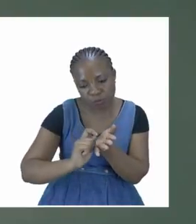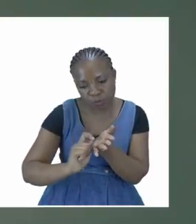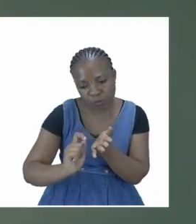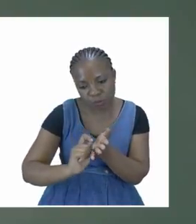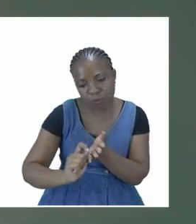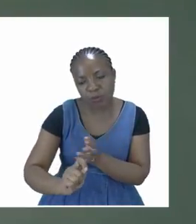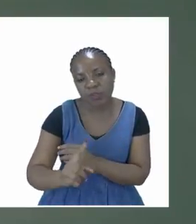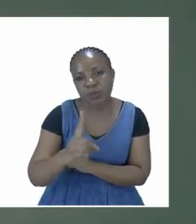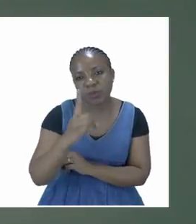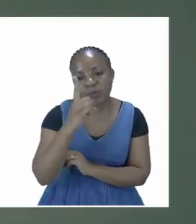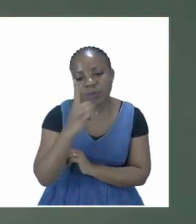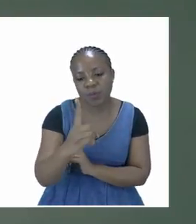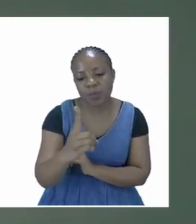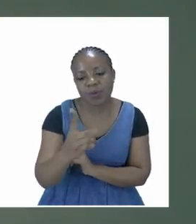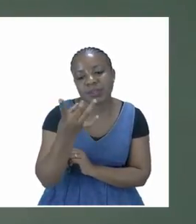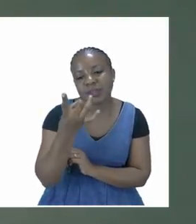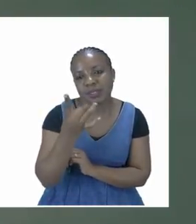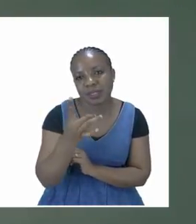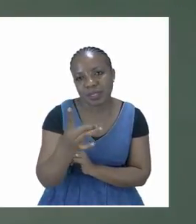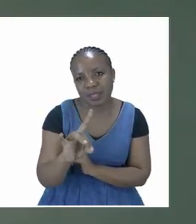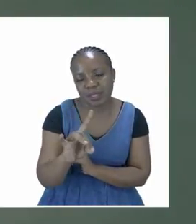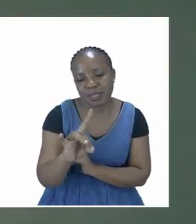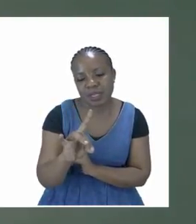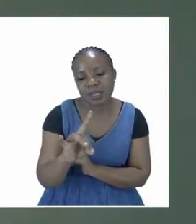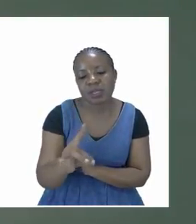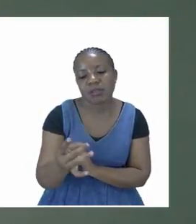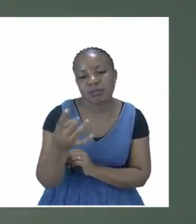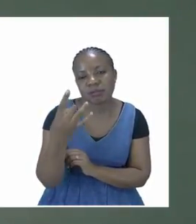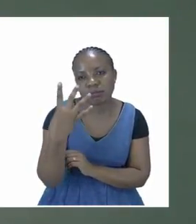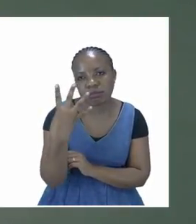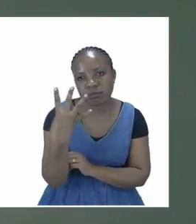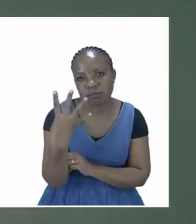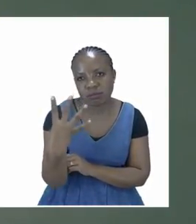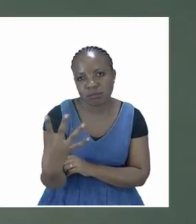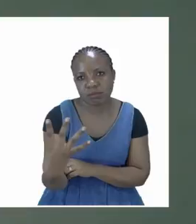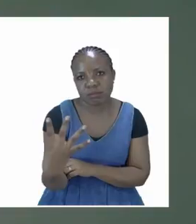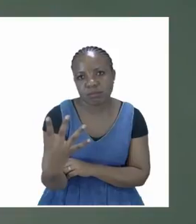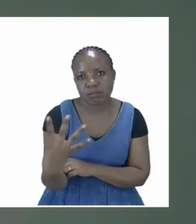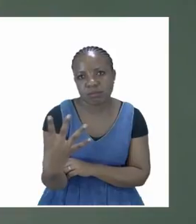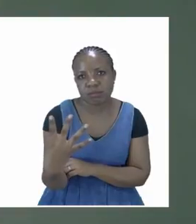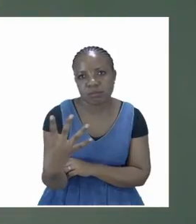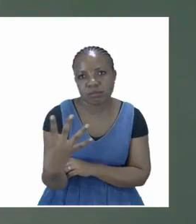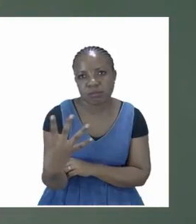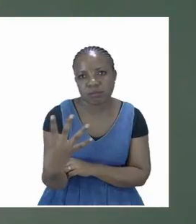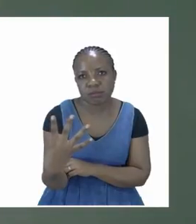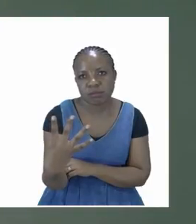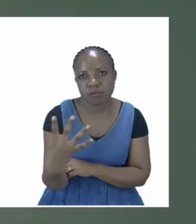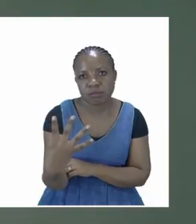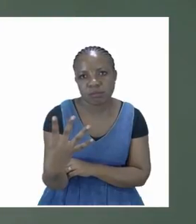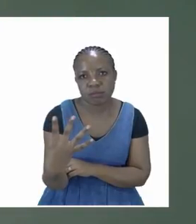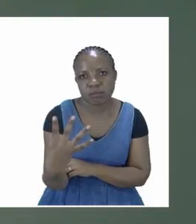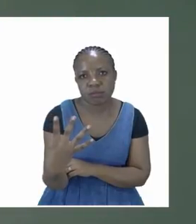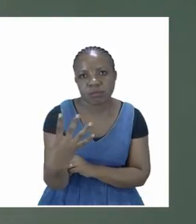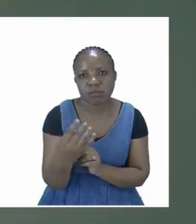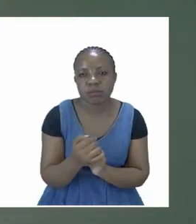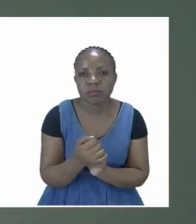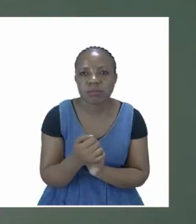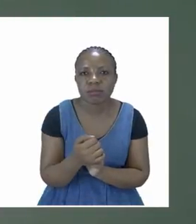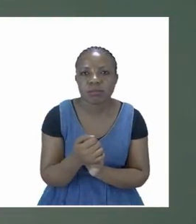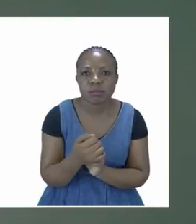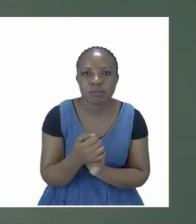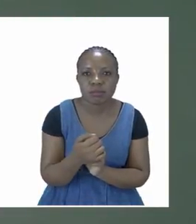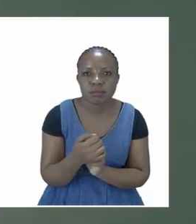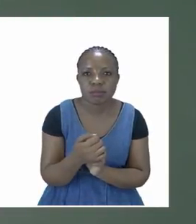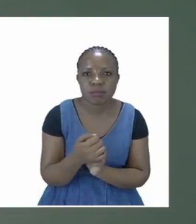184. So you are going to color this number. I'm going to color mine a little bit later,